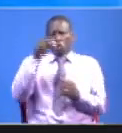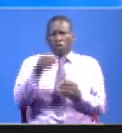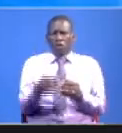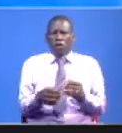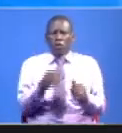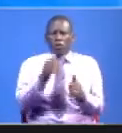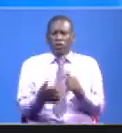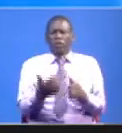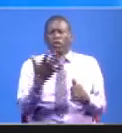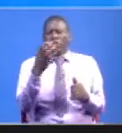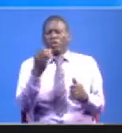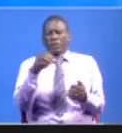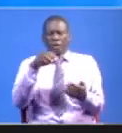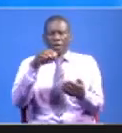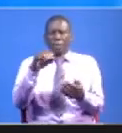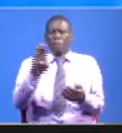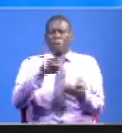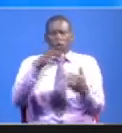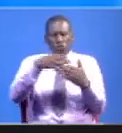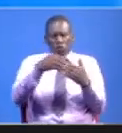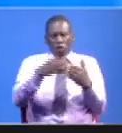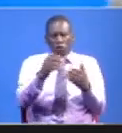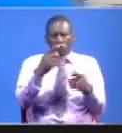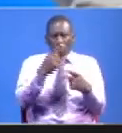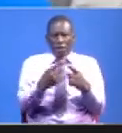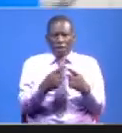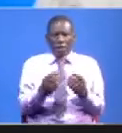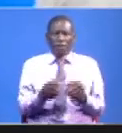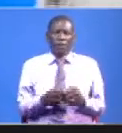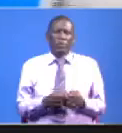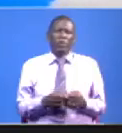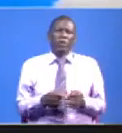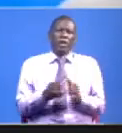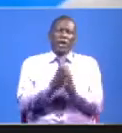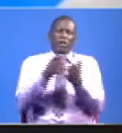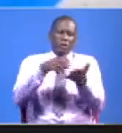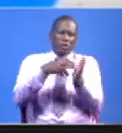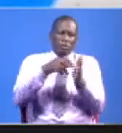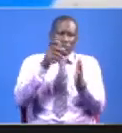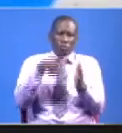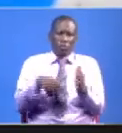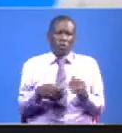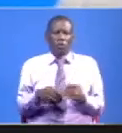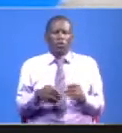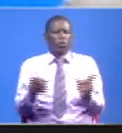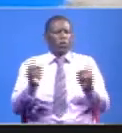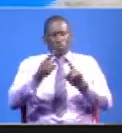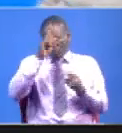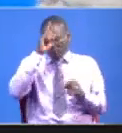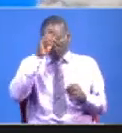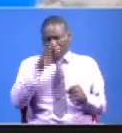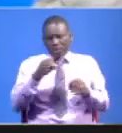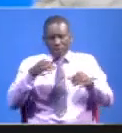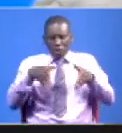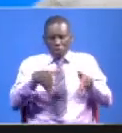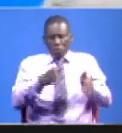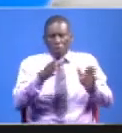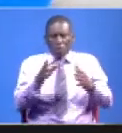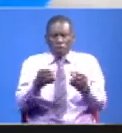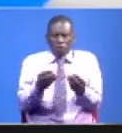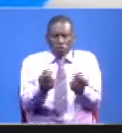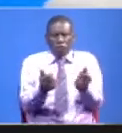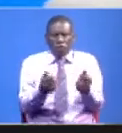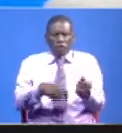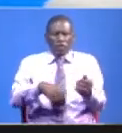of $500 billion a year worth of new infrastructure. And that means that we're not really serious in terms of